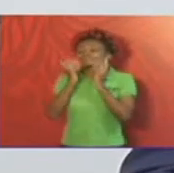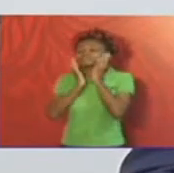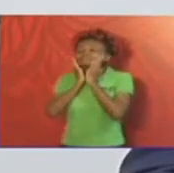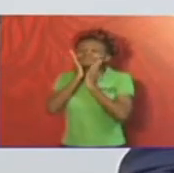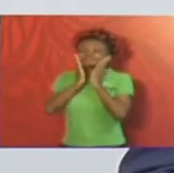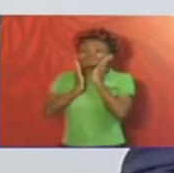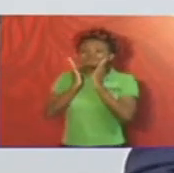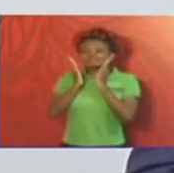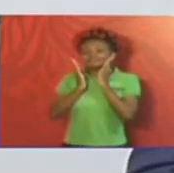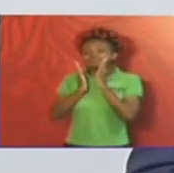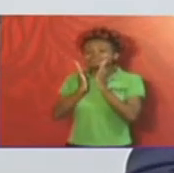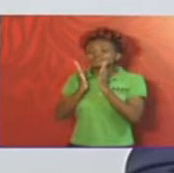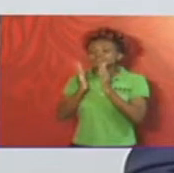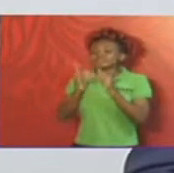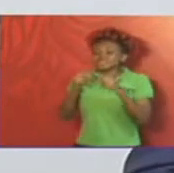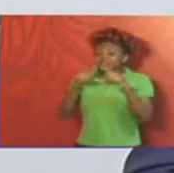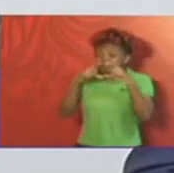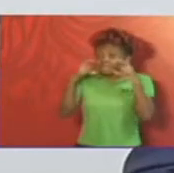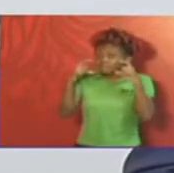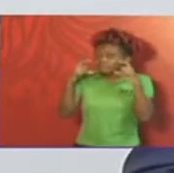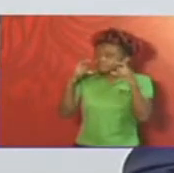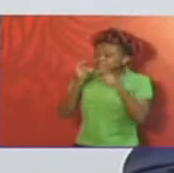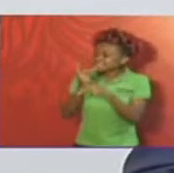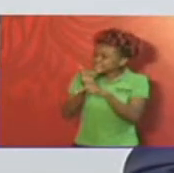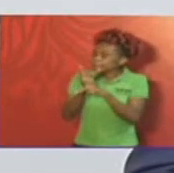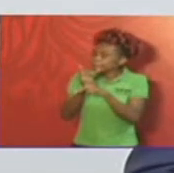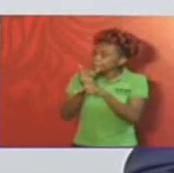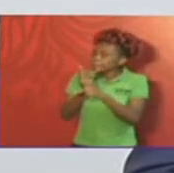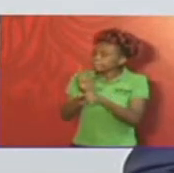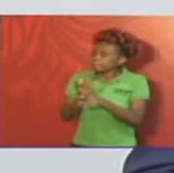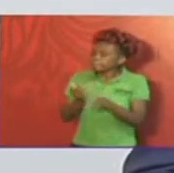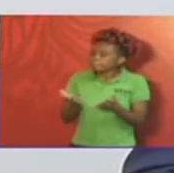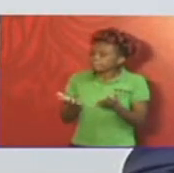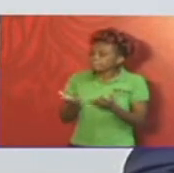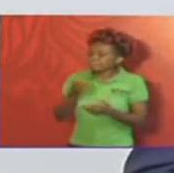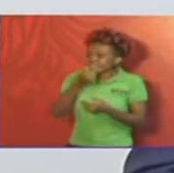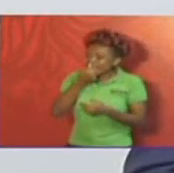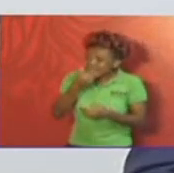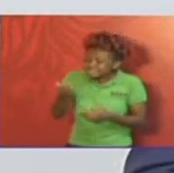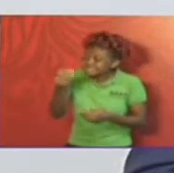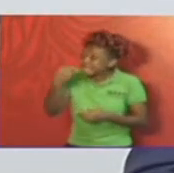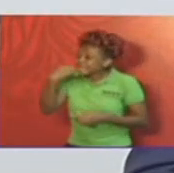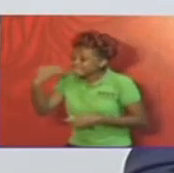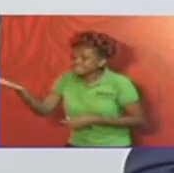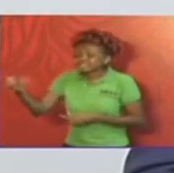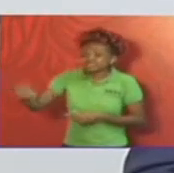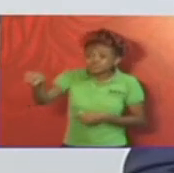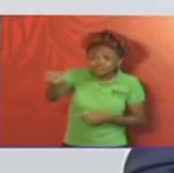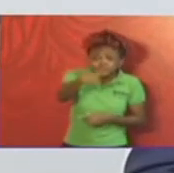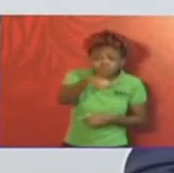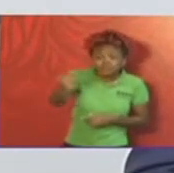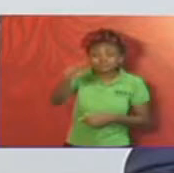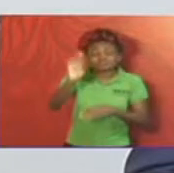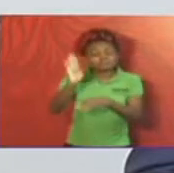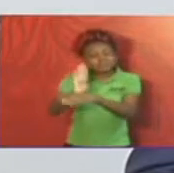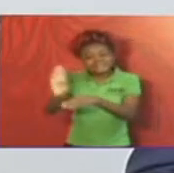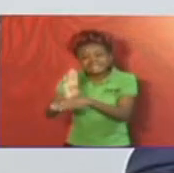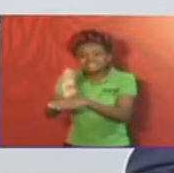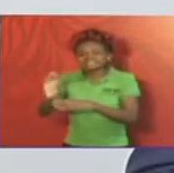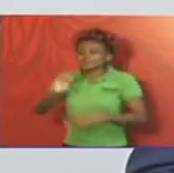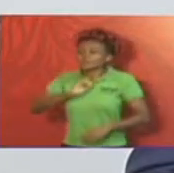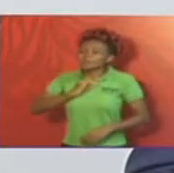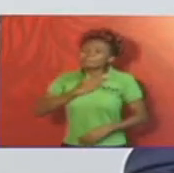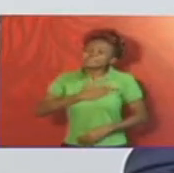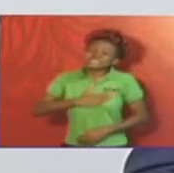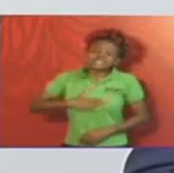on. So we ask the providers of these services, as far as humanly possible,